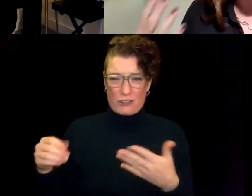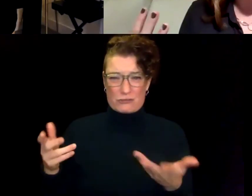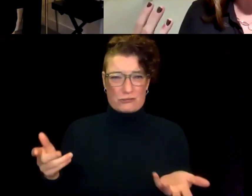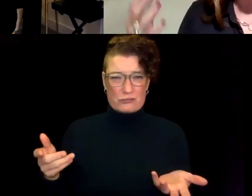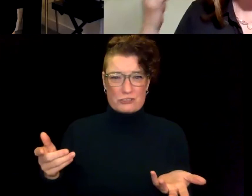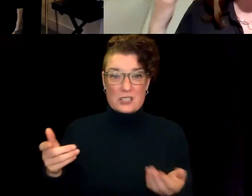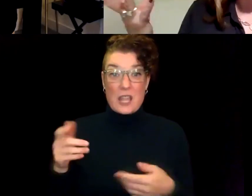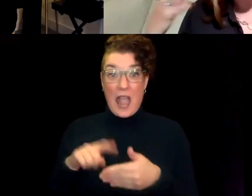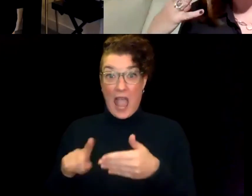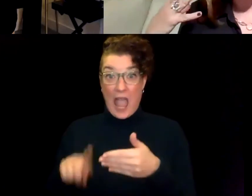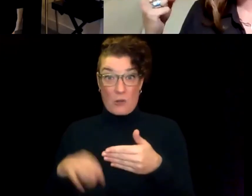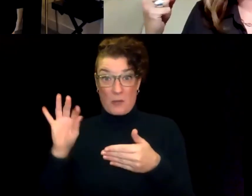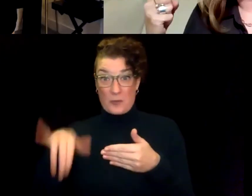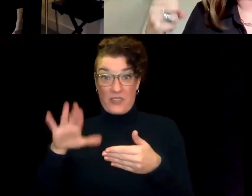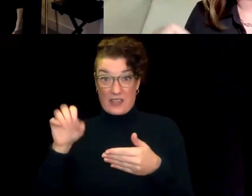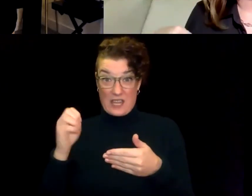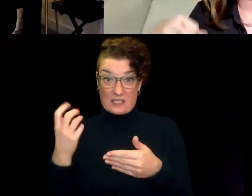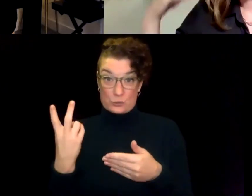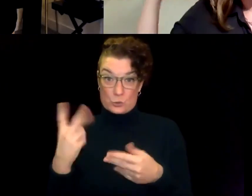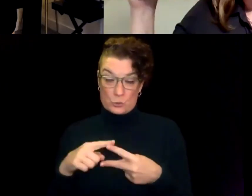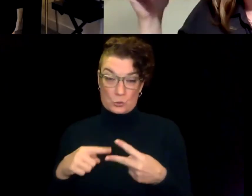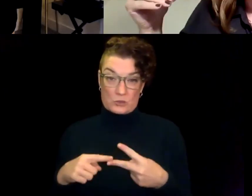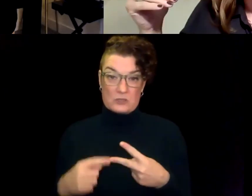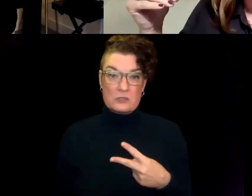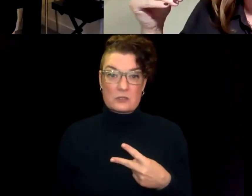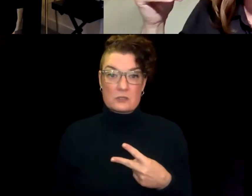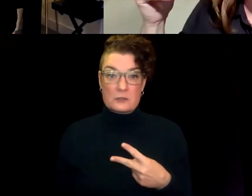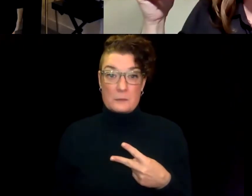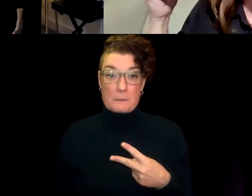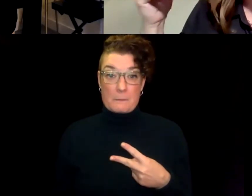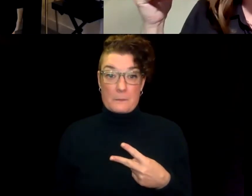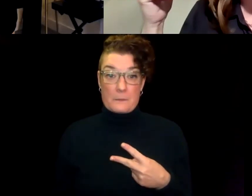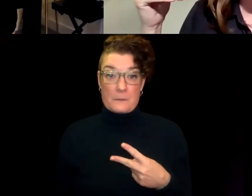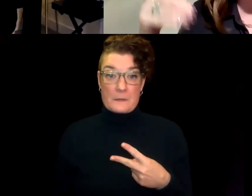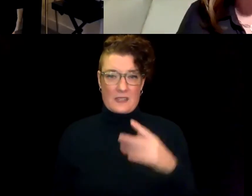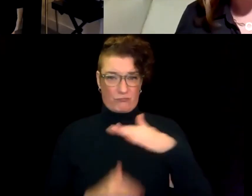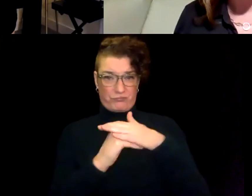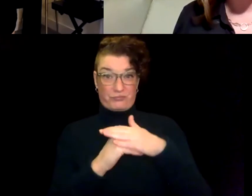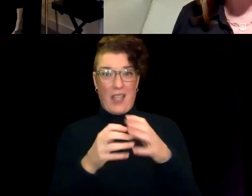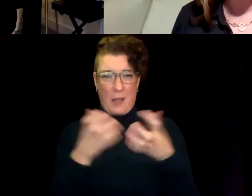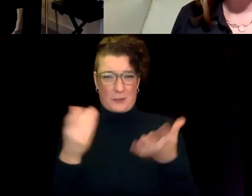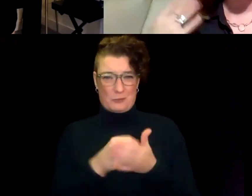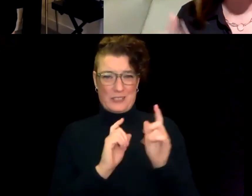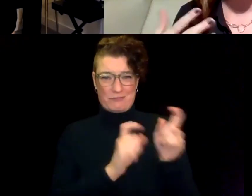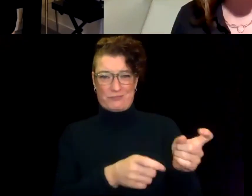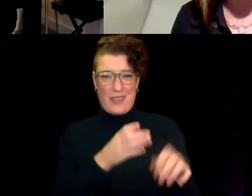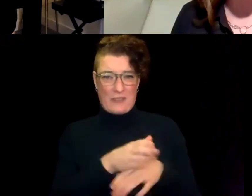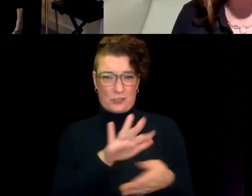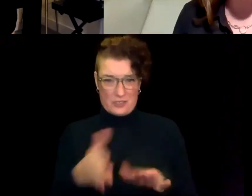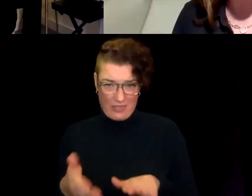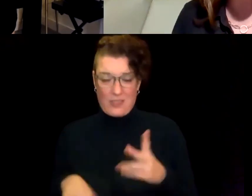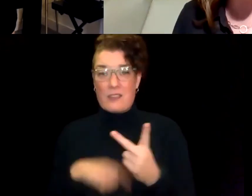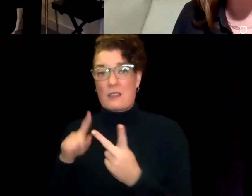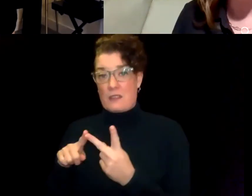And the outcome of that case was 2 things. One was a limit to what those awards could be, and the other was these